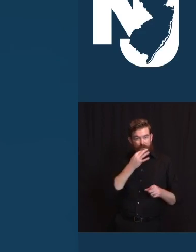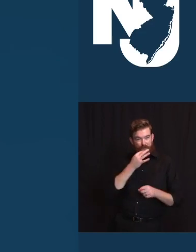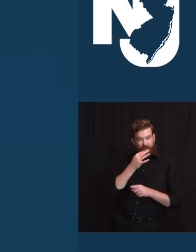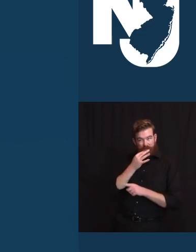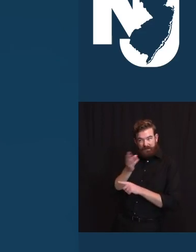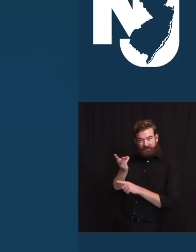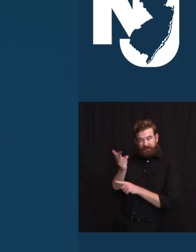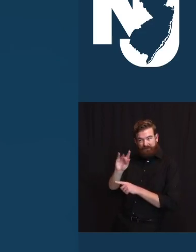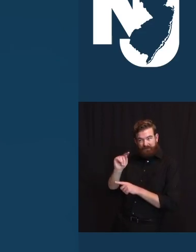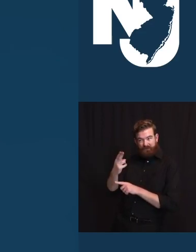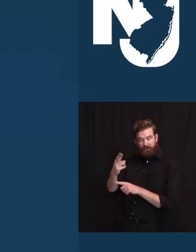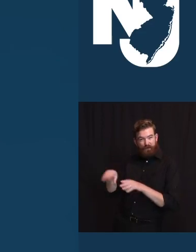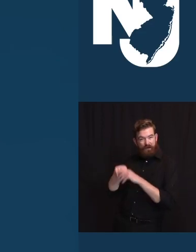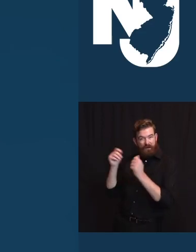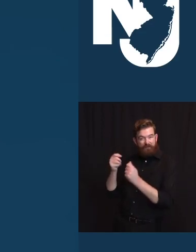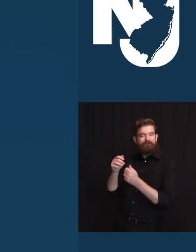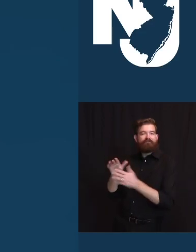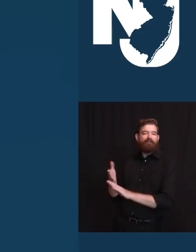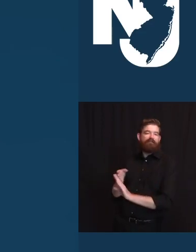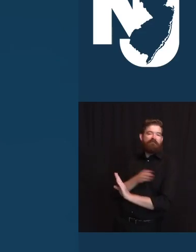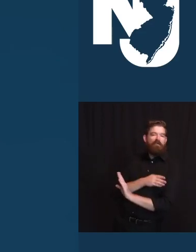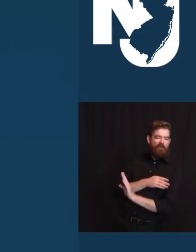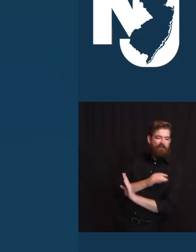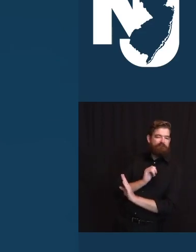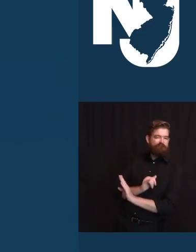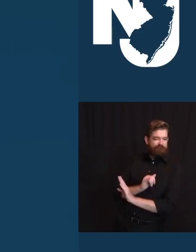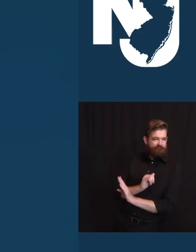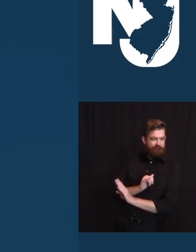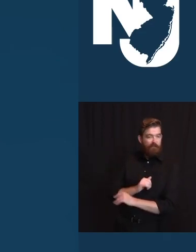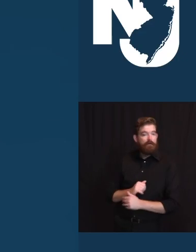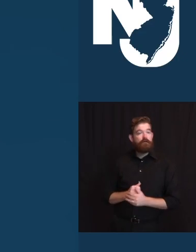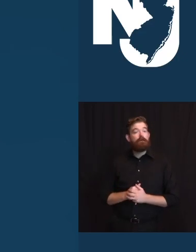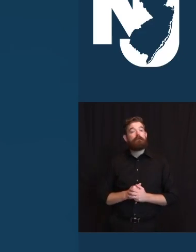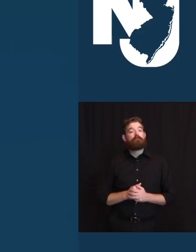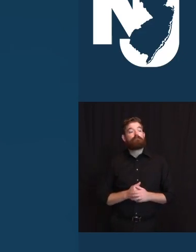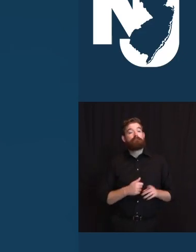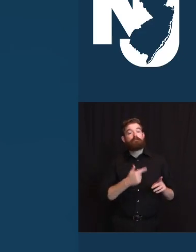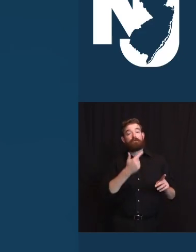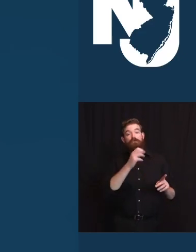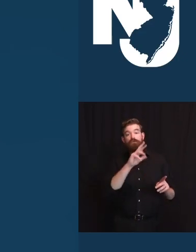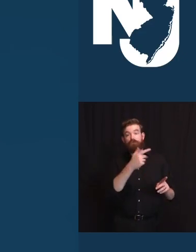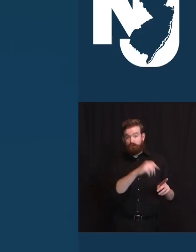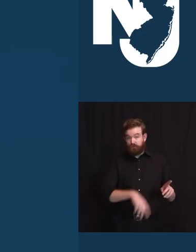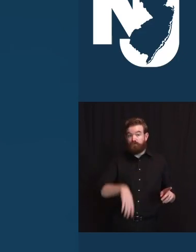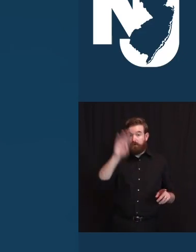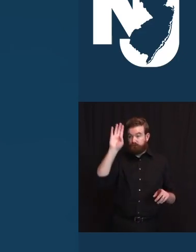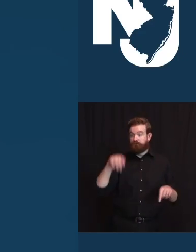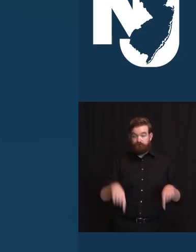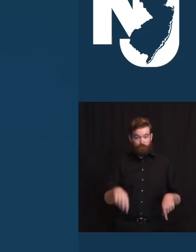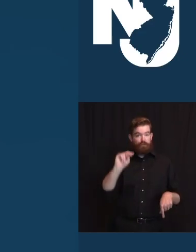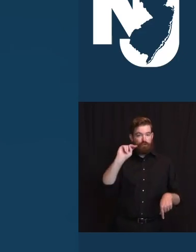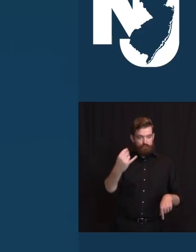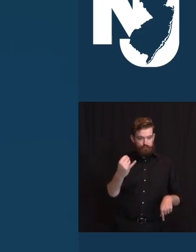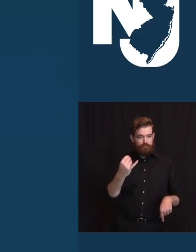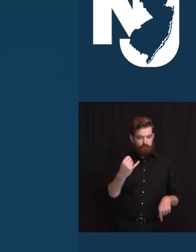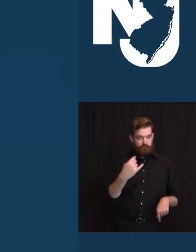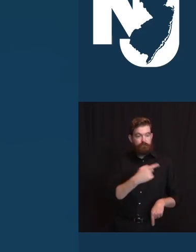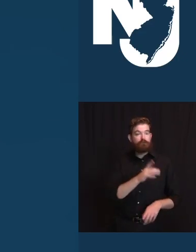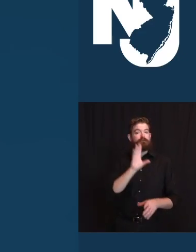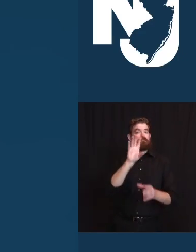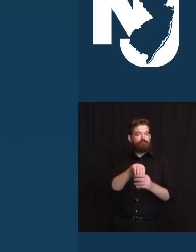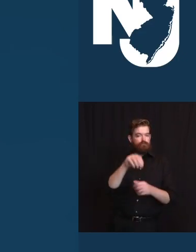Saddlebrook. George grew up in Weehawken and fought on the front line of the Korean War as a young man. He was wounded in